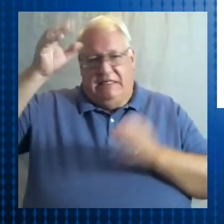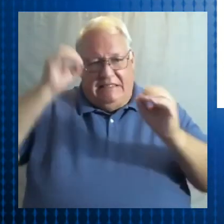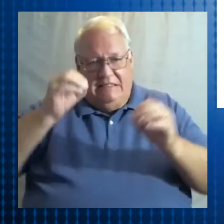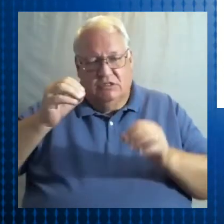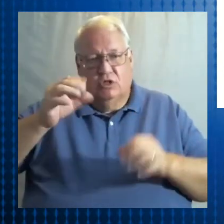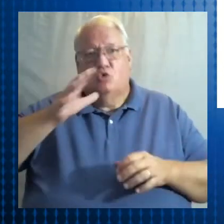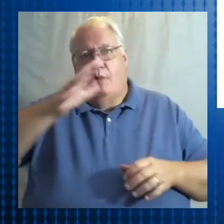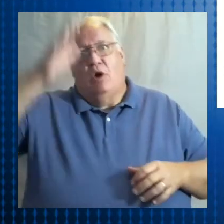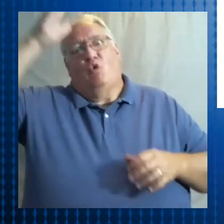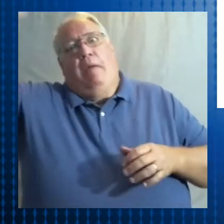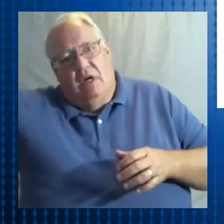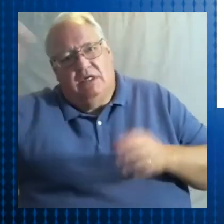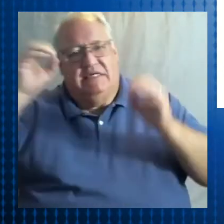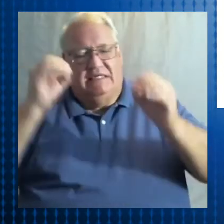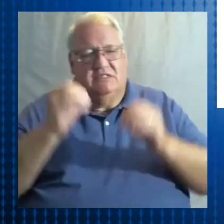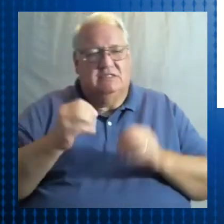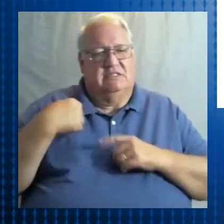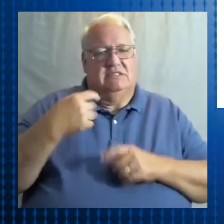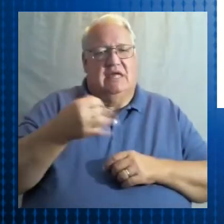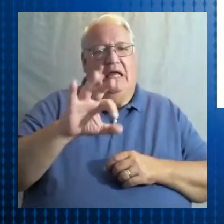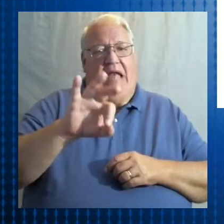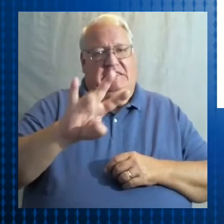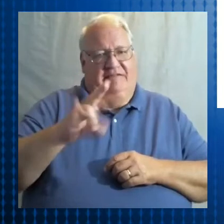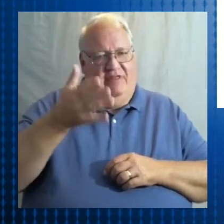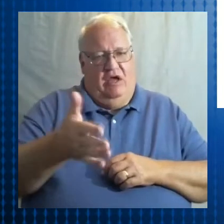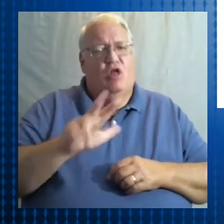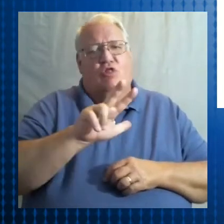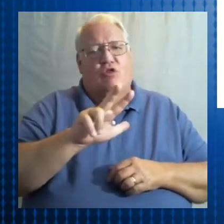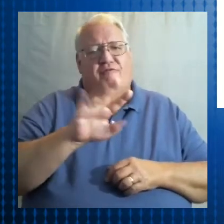1987. An amazing 34 years of dedication.